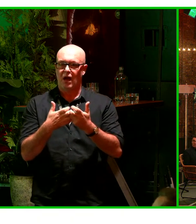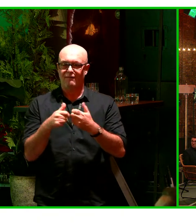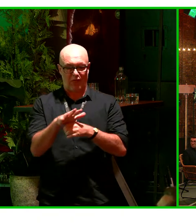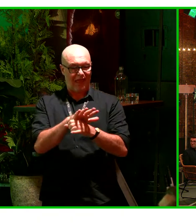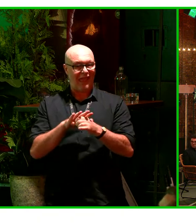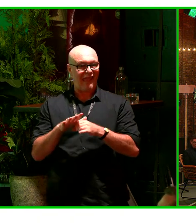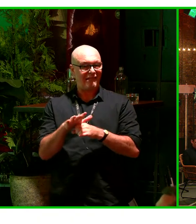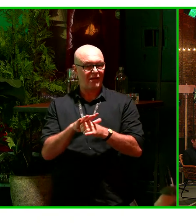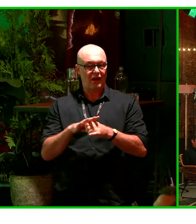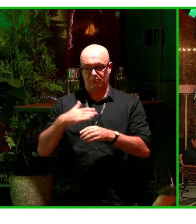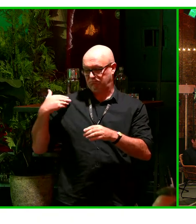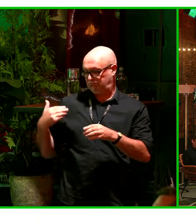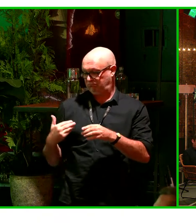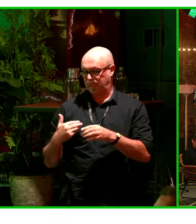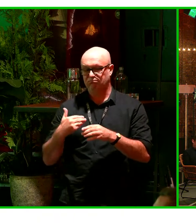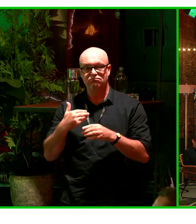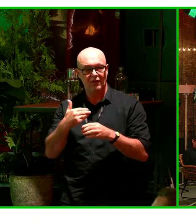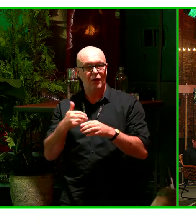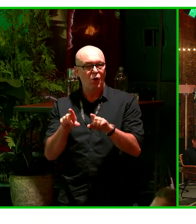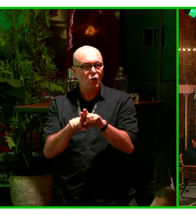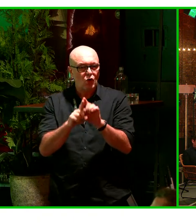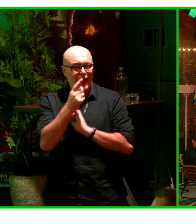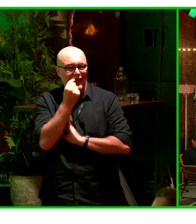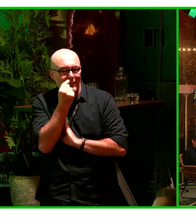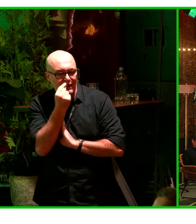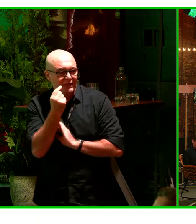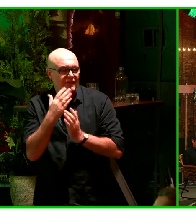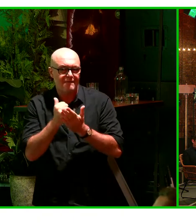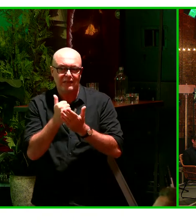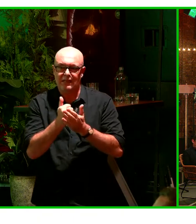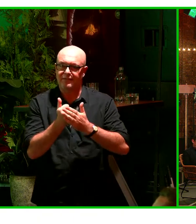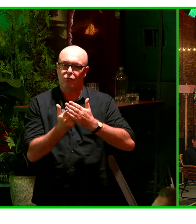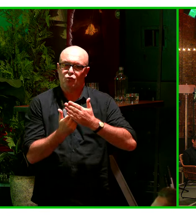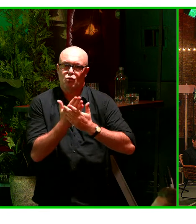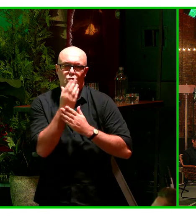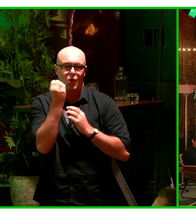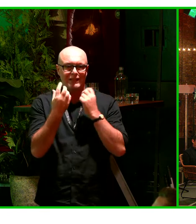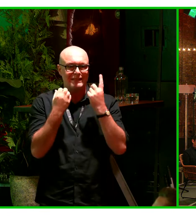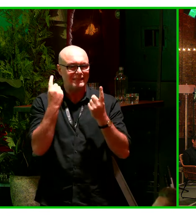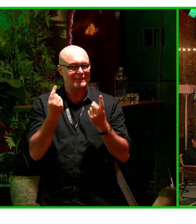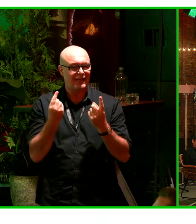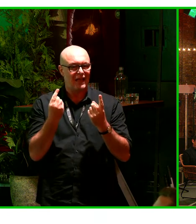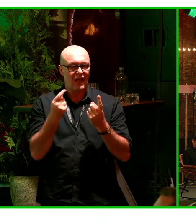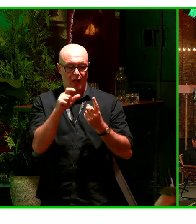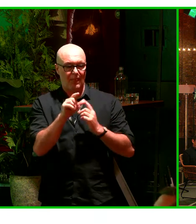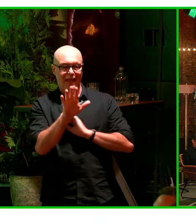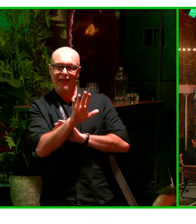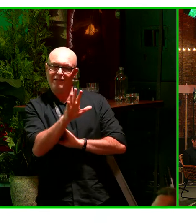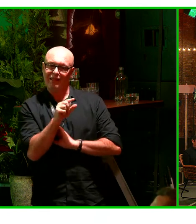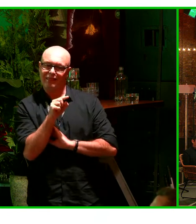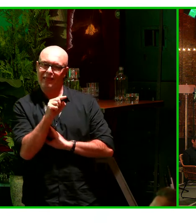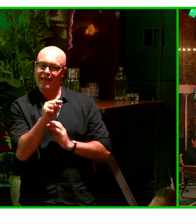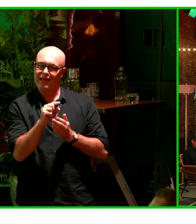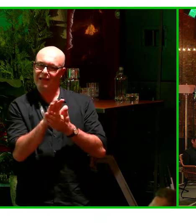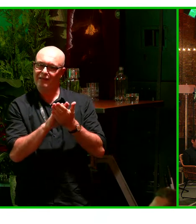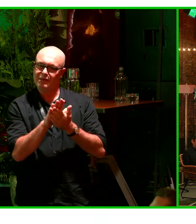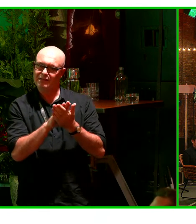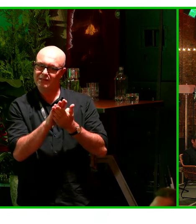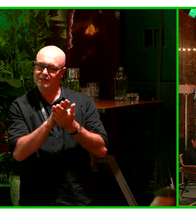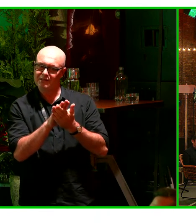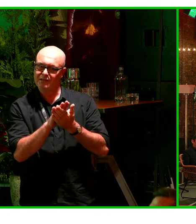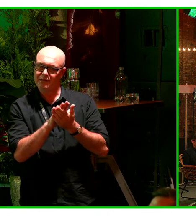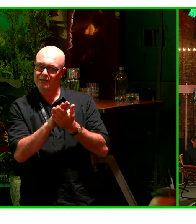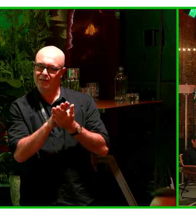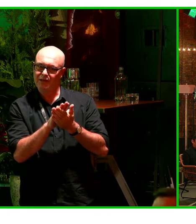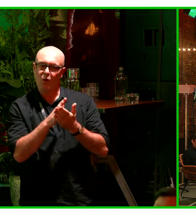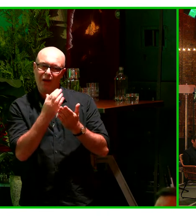sort of technology integration capability and a very significant innovation asset base, as a county, what this does for us is translates into